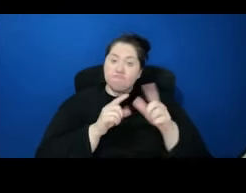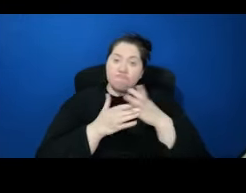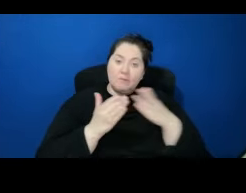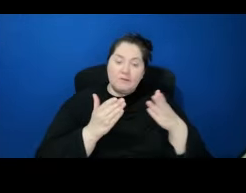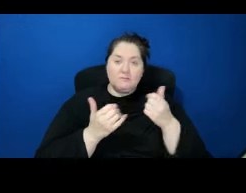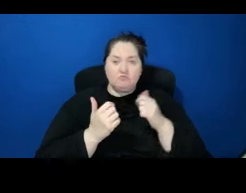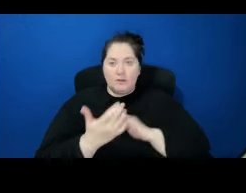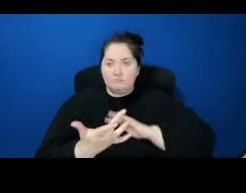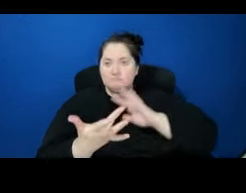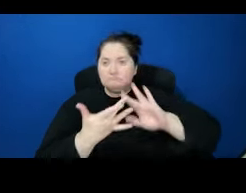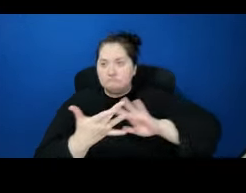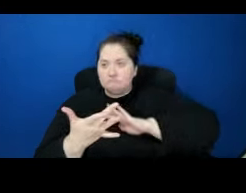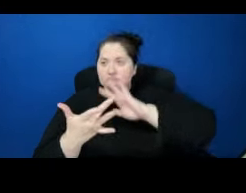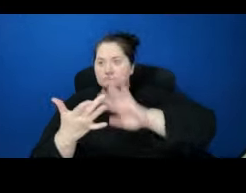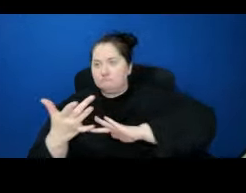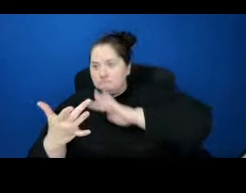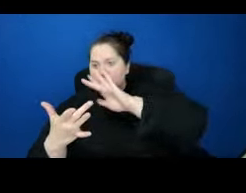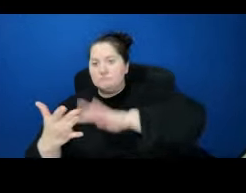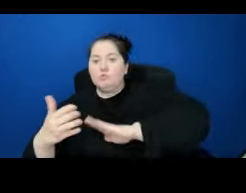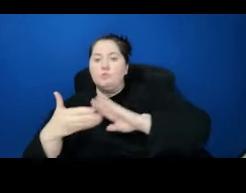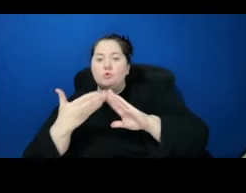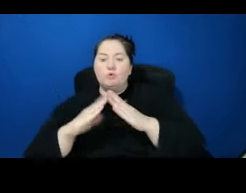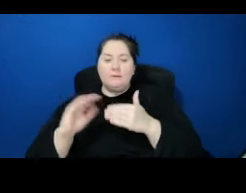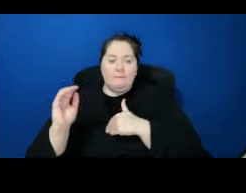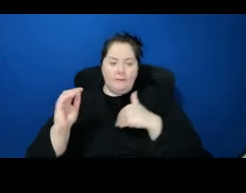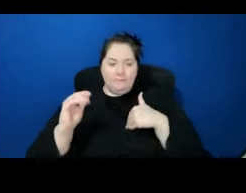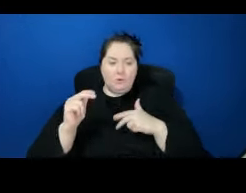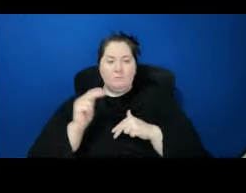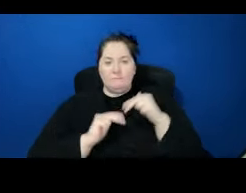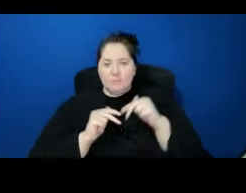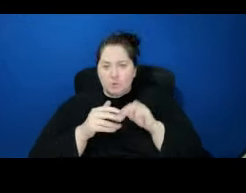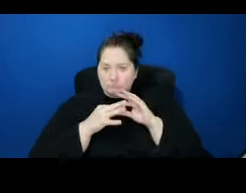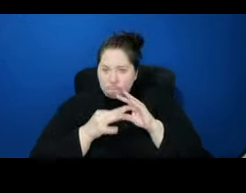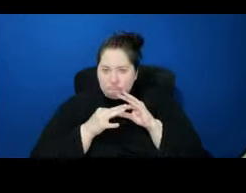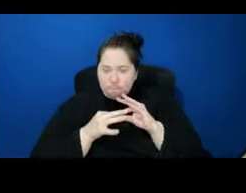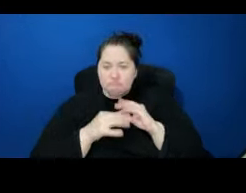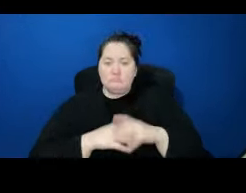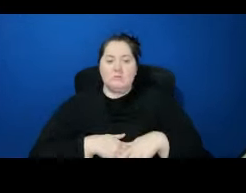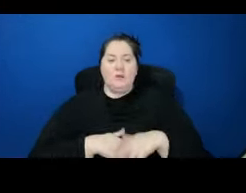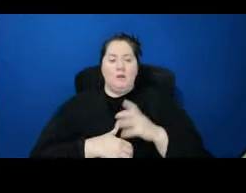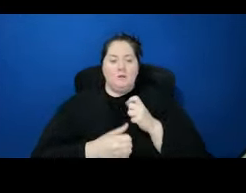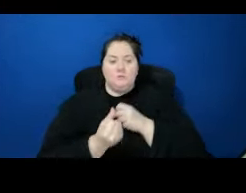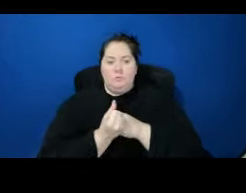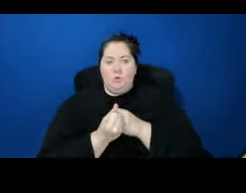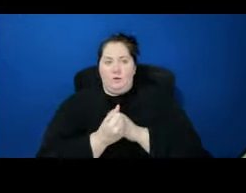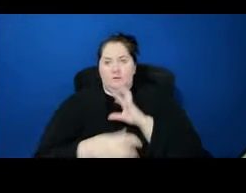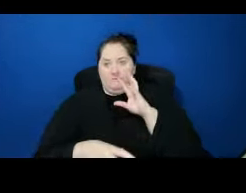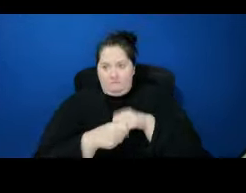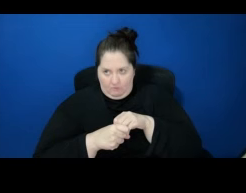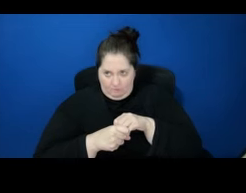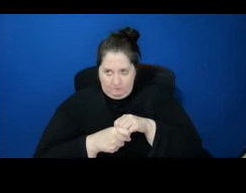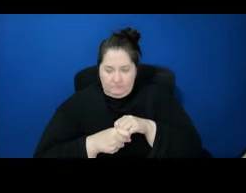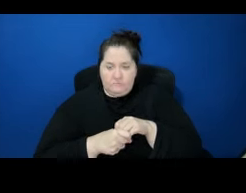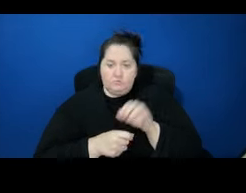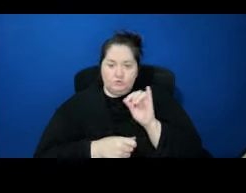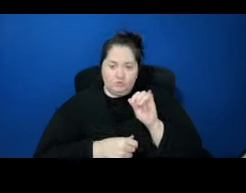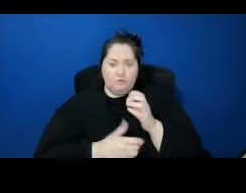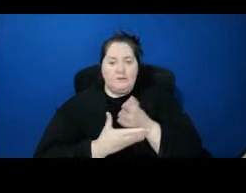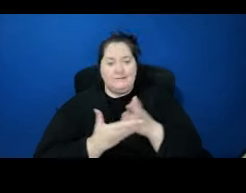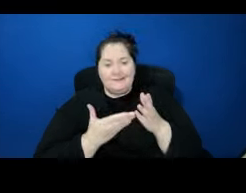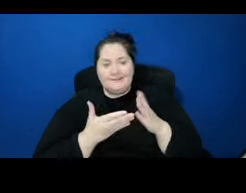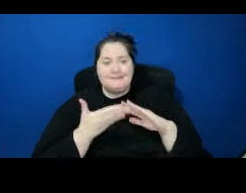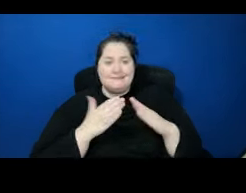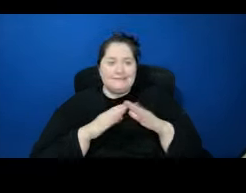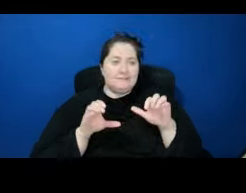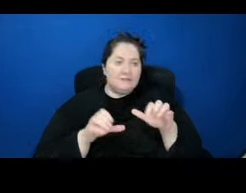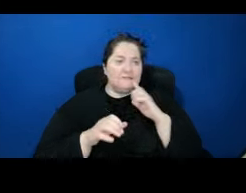reach community members, build relationships with them, and support their involvement in things the city does,